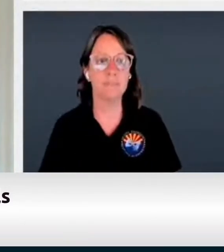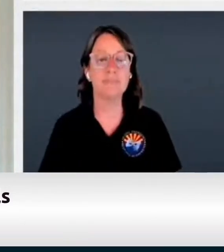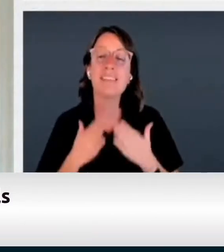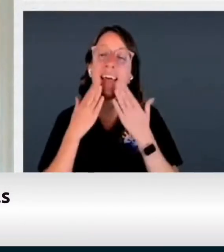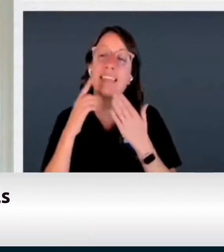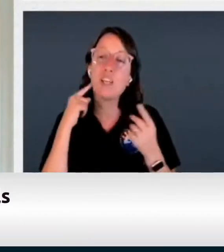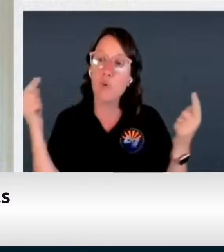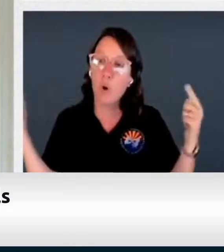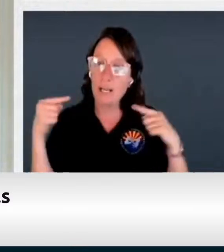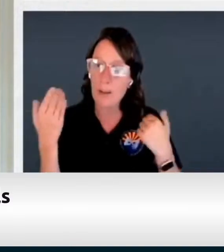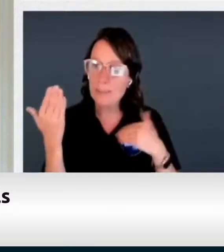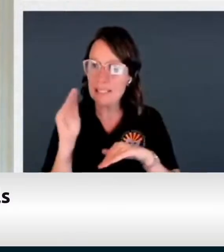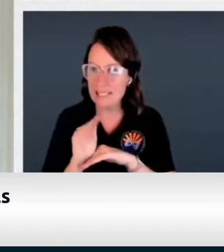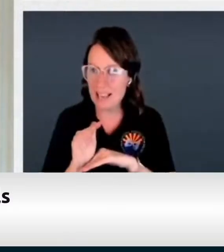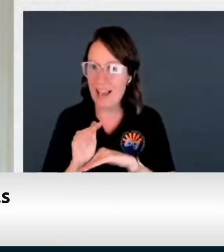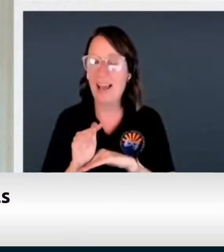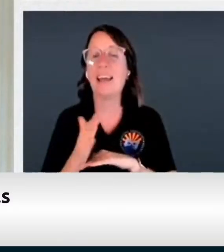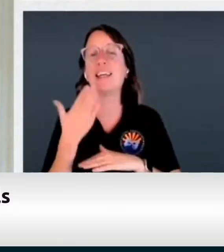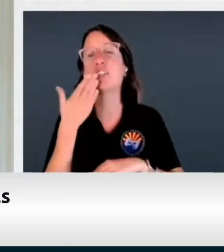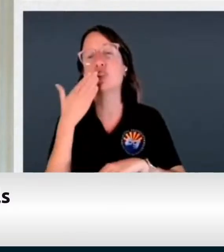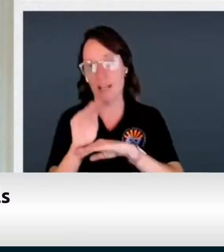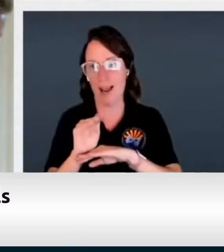tonight, and have a good evening.